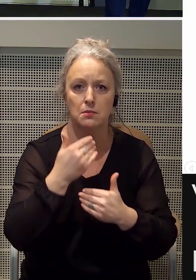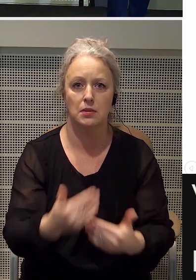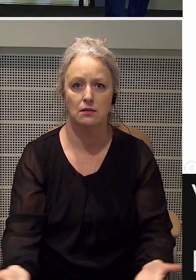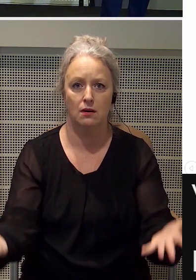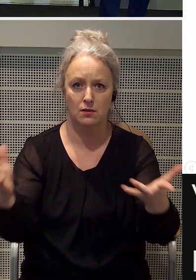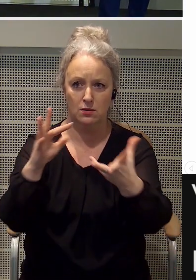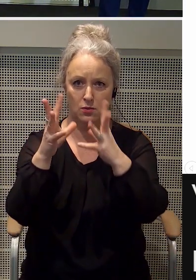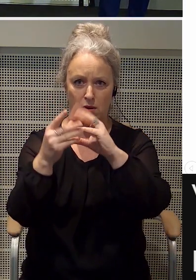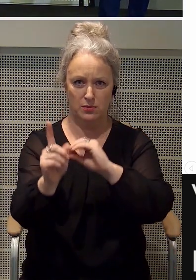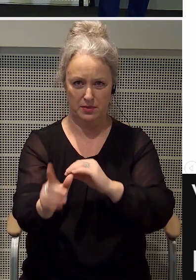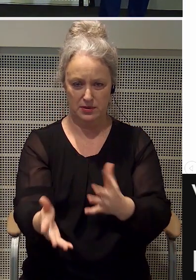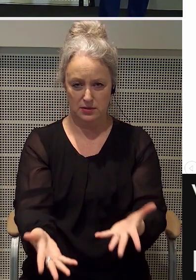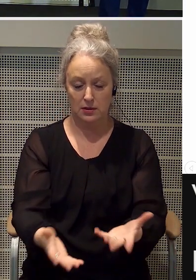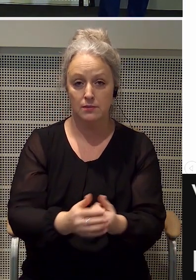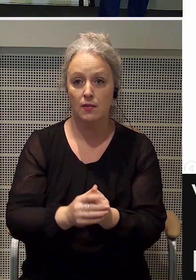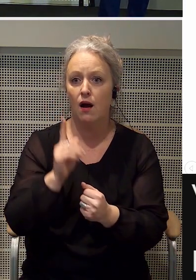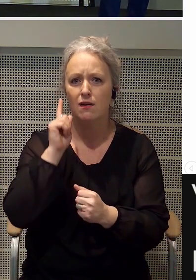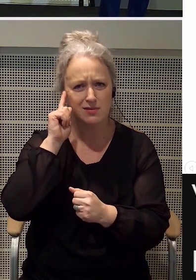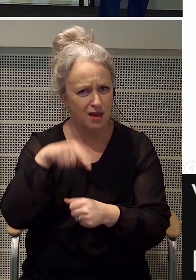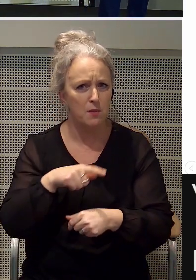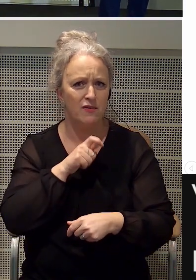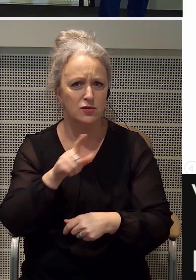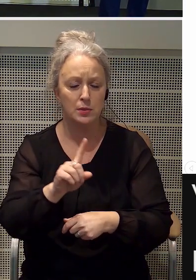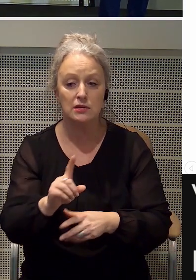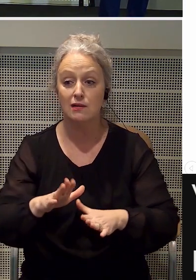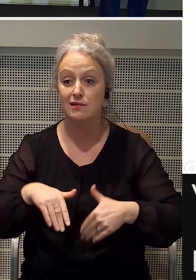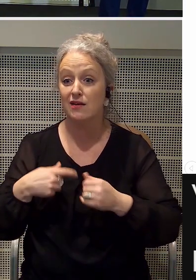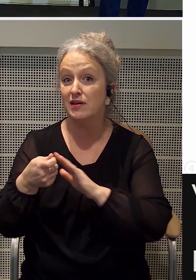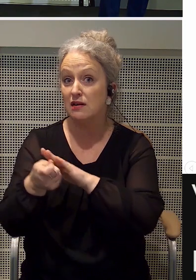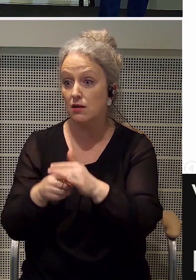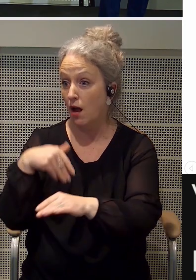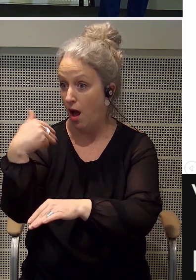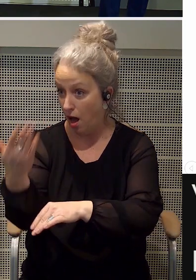it is not a fair, it is not fair play.